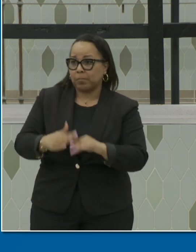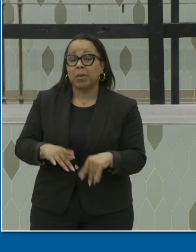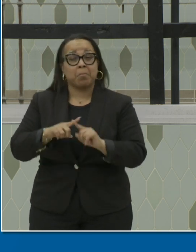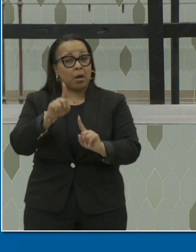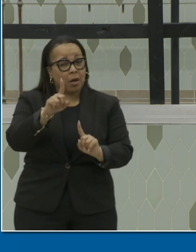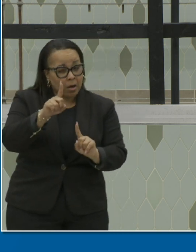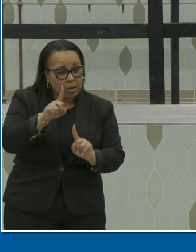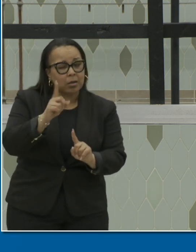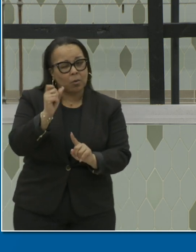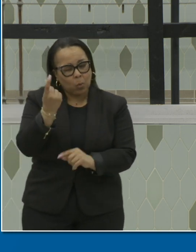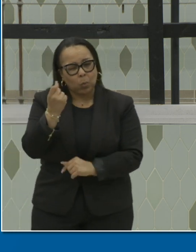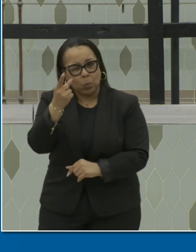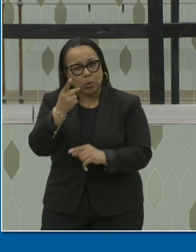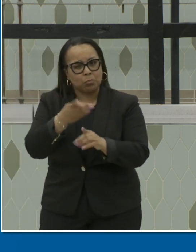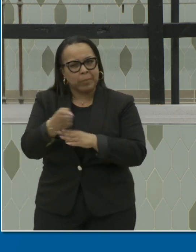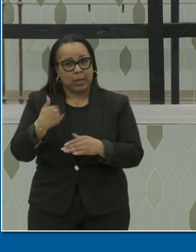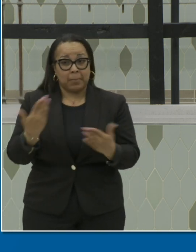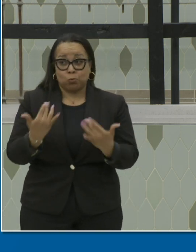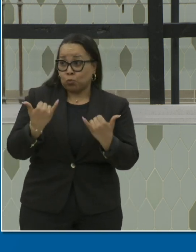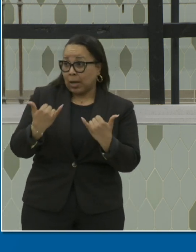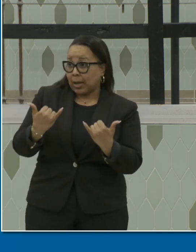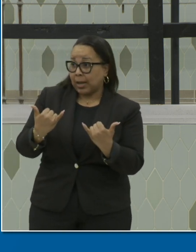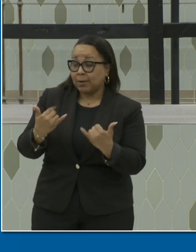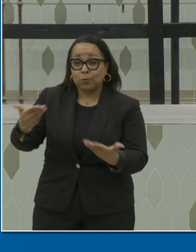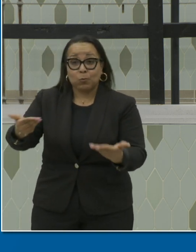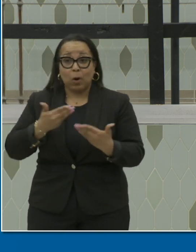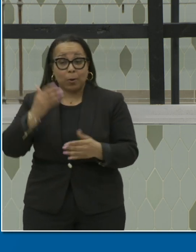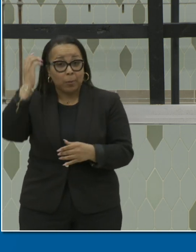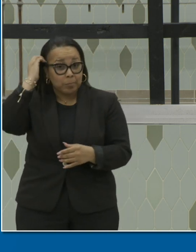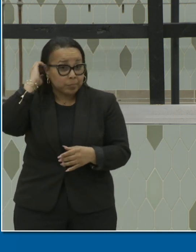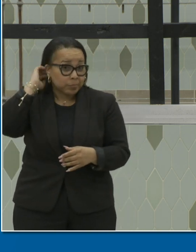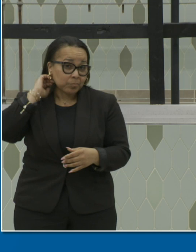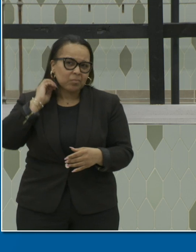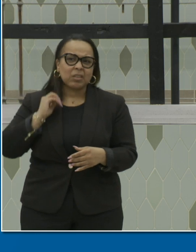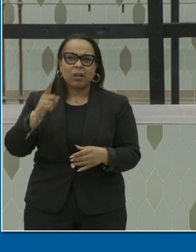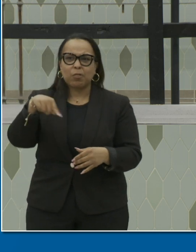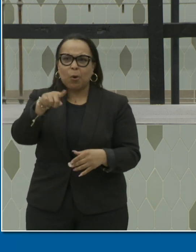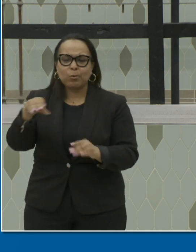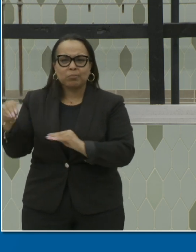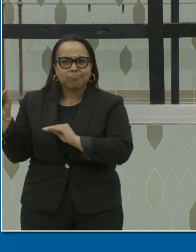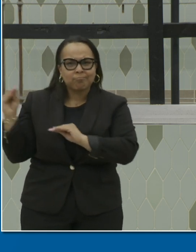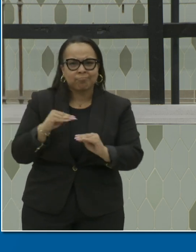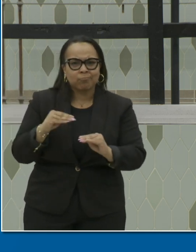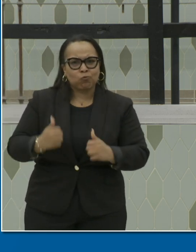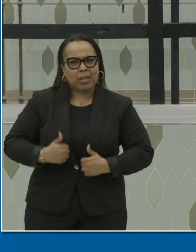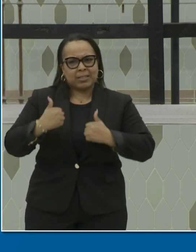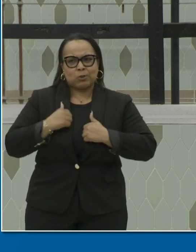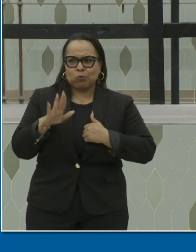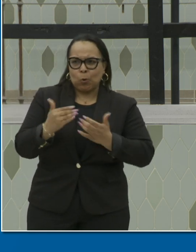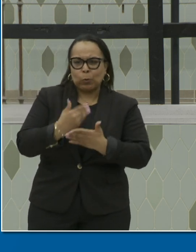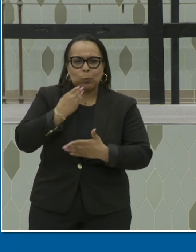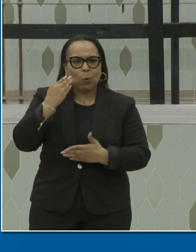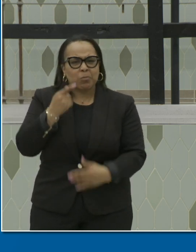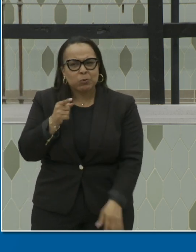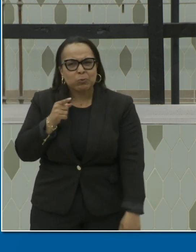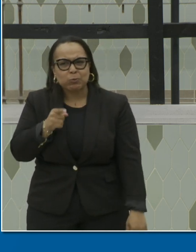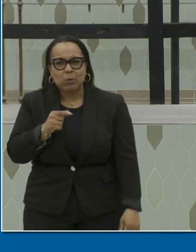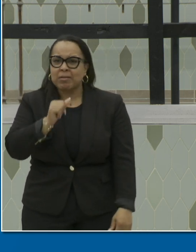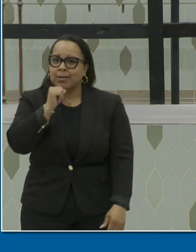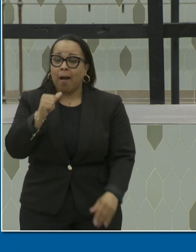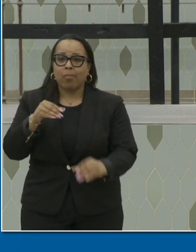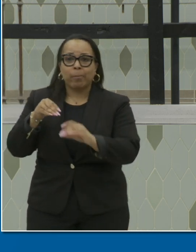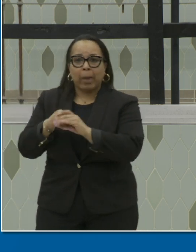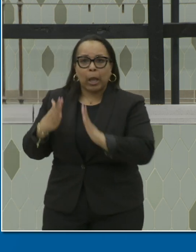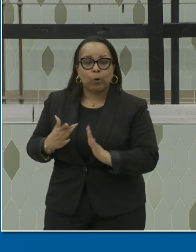But primarily, I'm here today to welcome the residents to your new home. It is you, not the